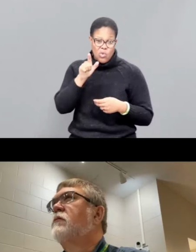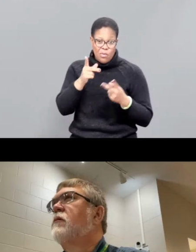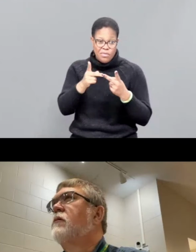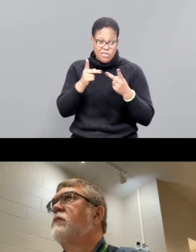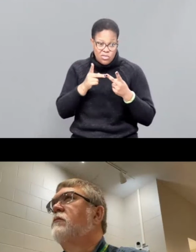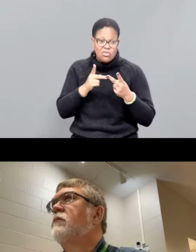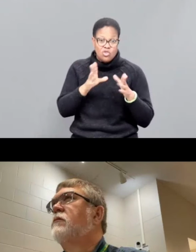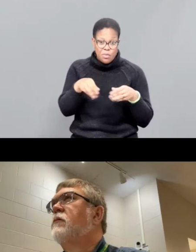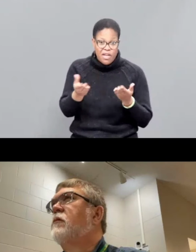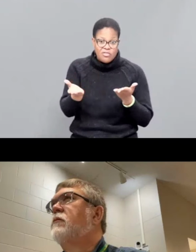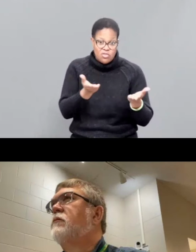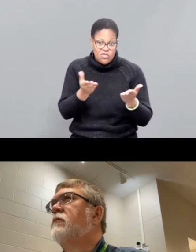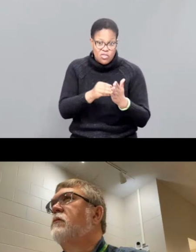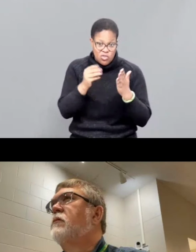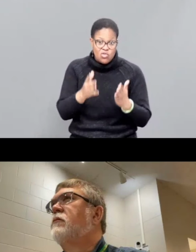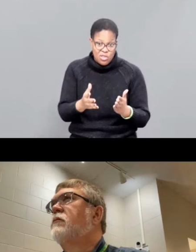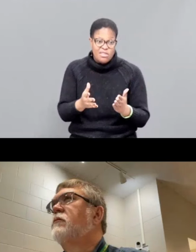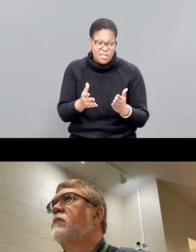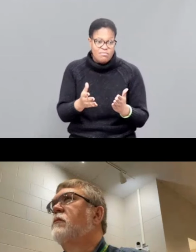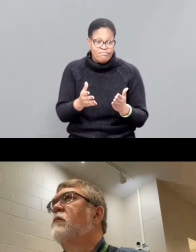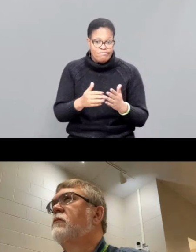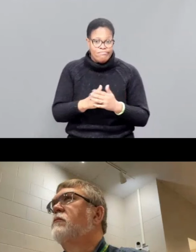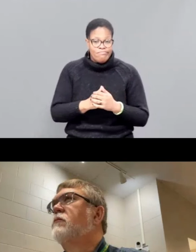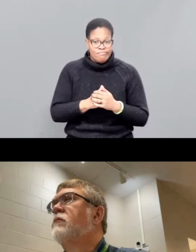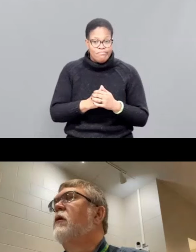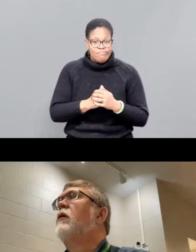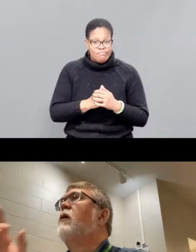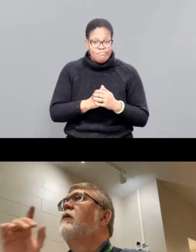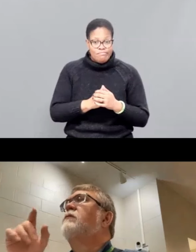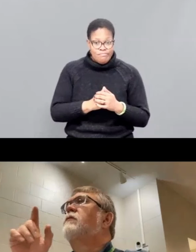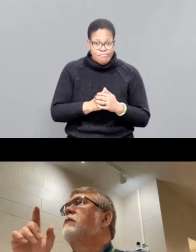to serve our students the way they need to be served.